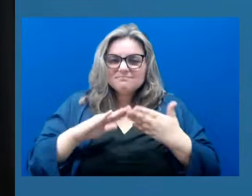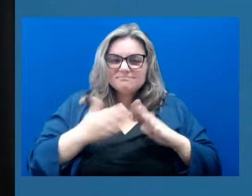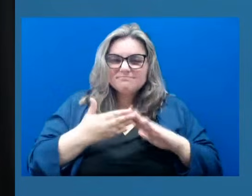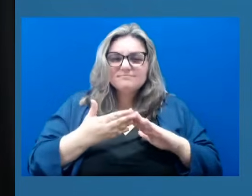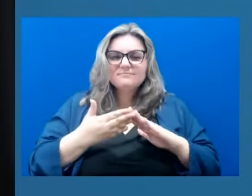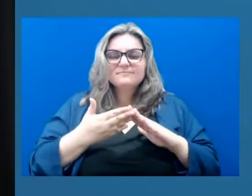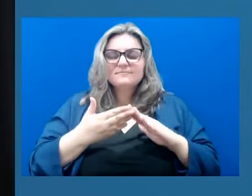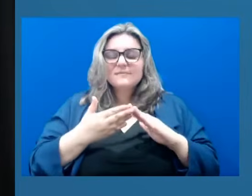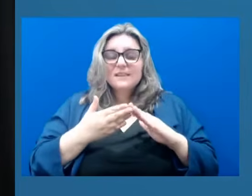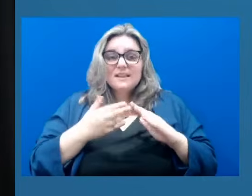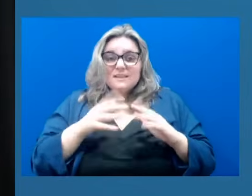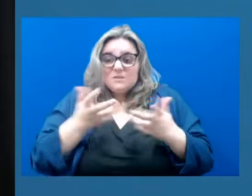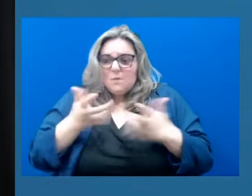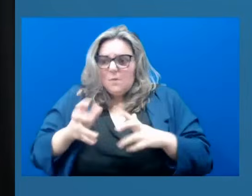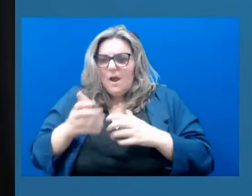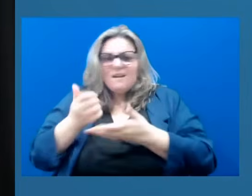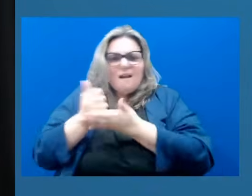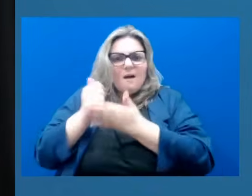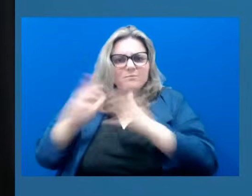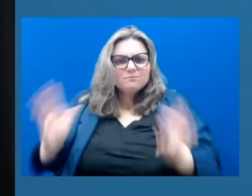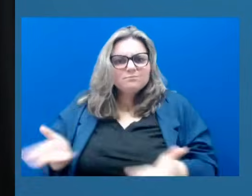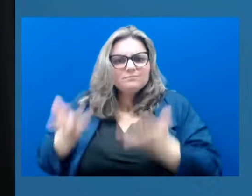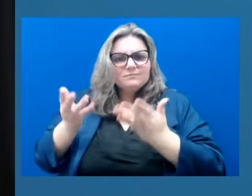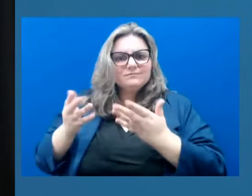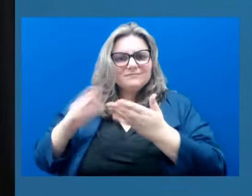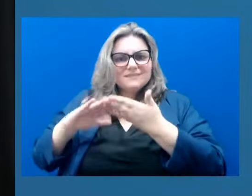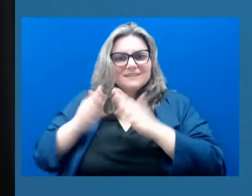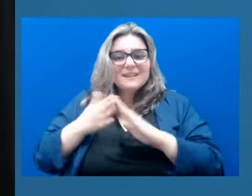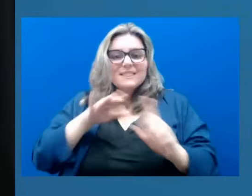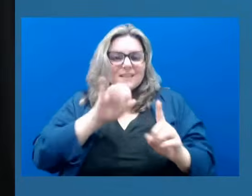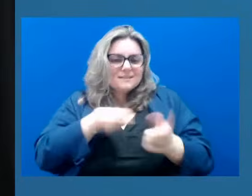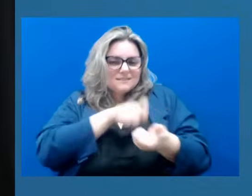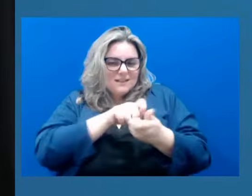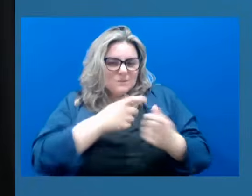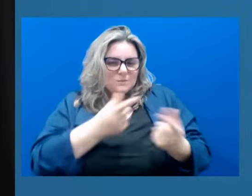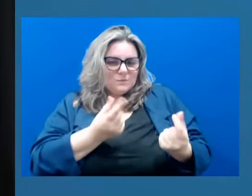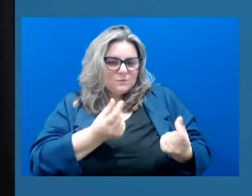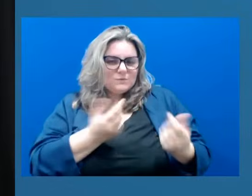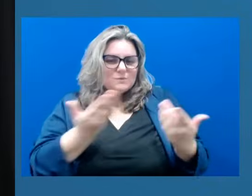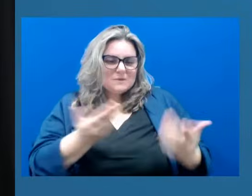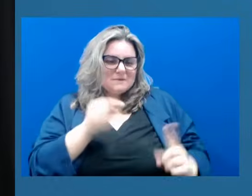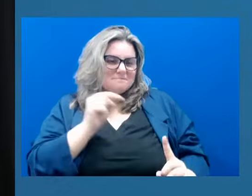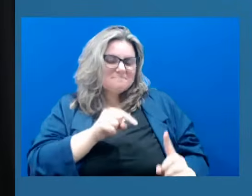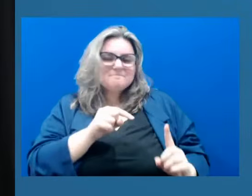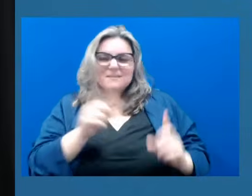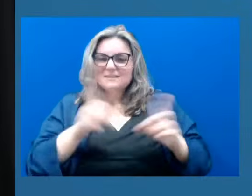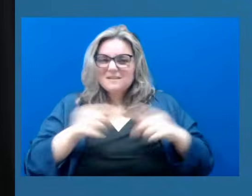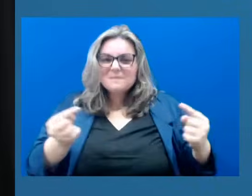build up a city, which is exactly what you're doing here, Madam Mayor, in the city of New Rochelle. Now,